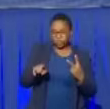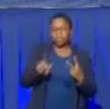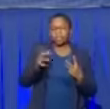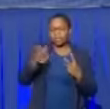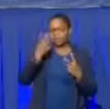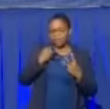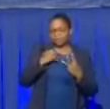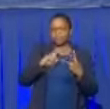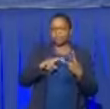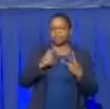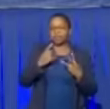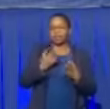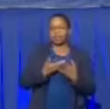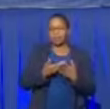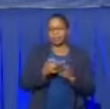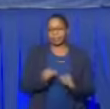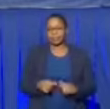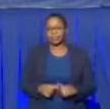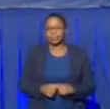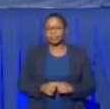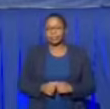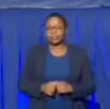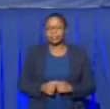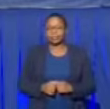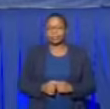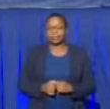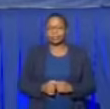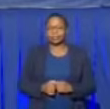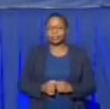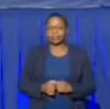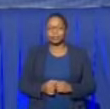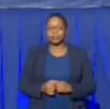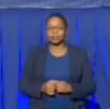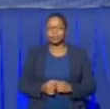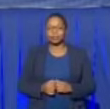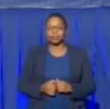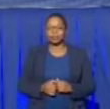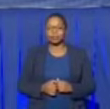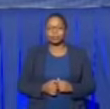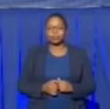available on all platforms of the Electoral Commission.